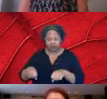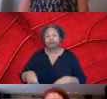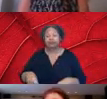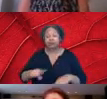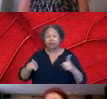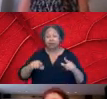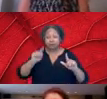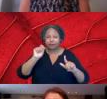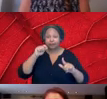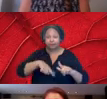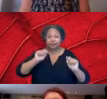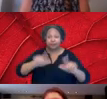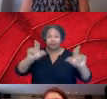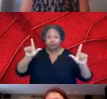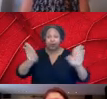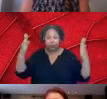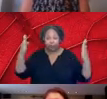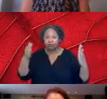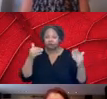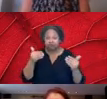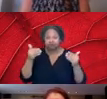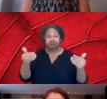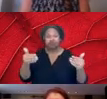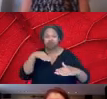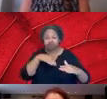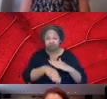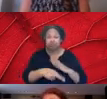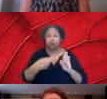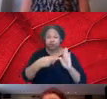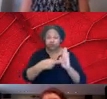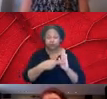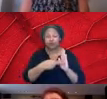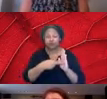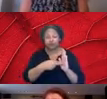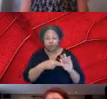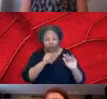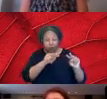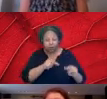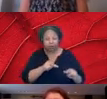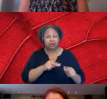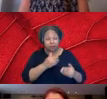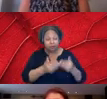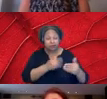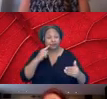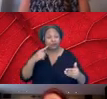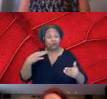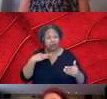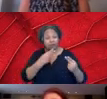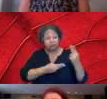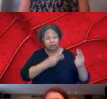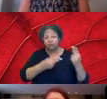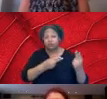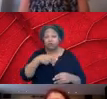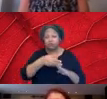can jump in and register if you want to just look at the process and do a